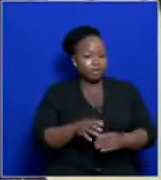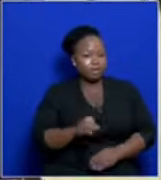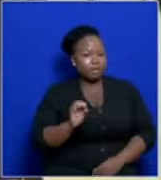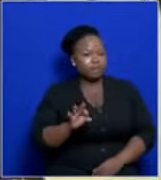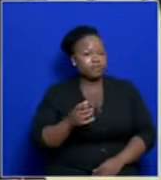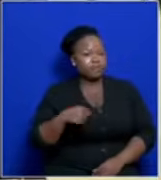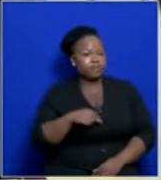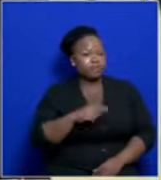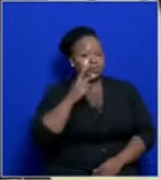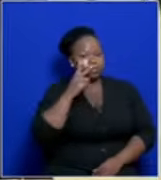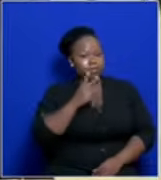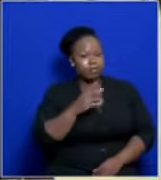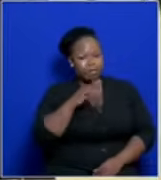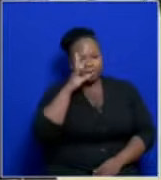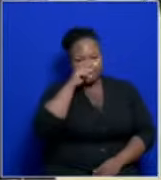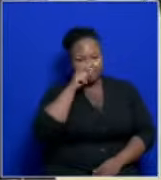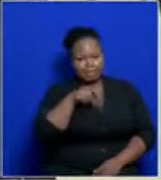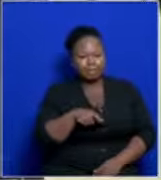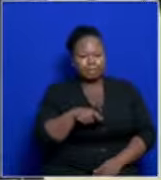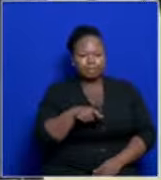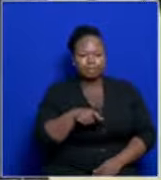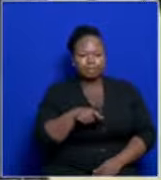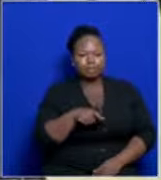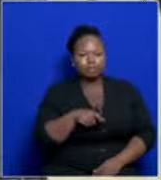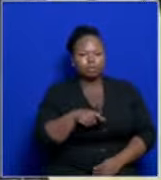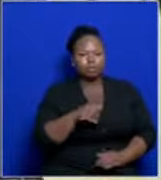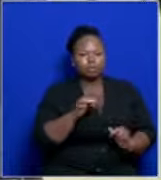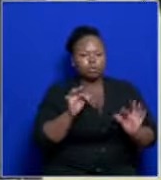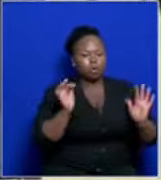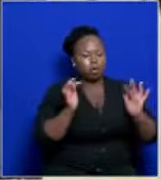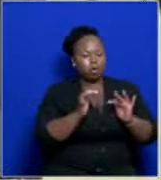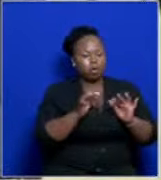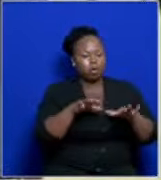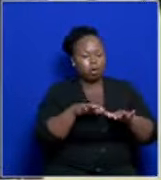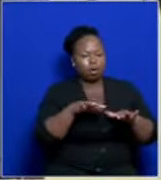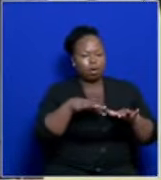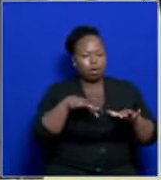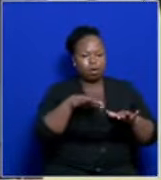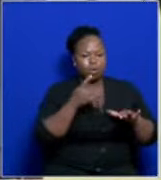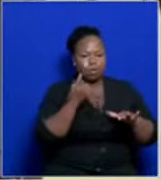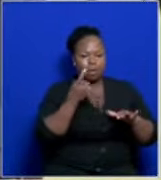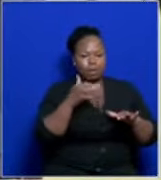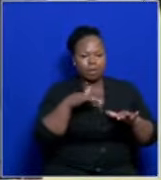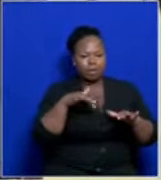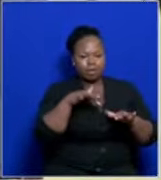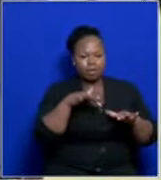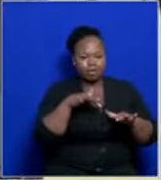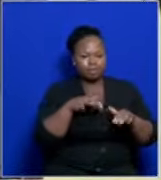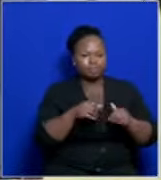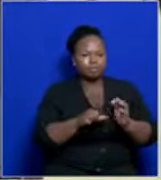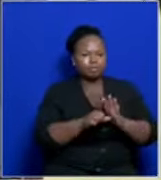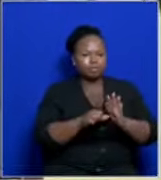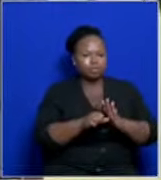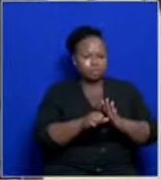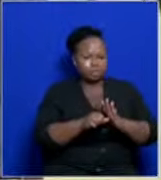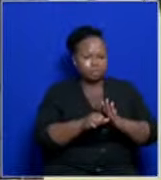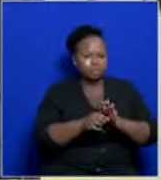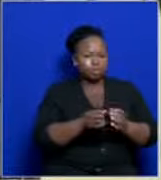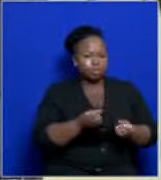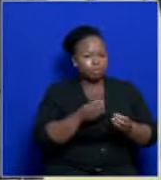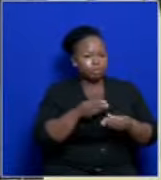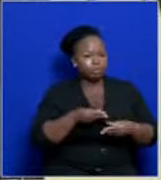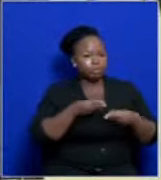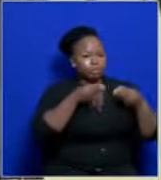suspect are overlapping in one area, it will be prudent, for instance, to give the matter to Nomsamasuku,